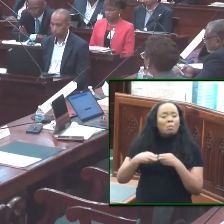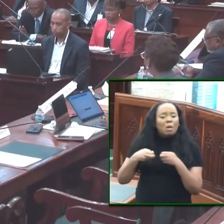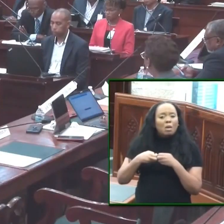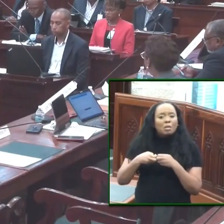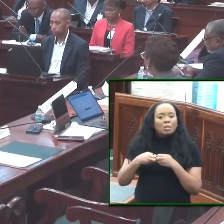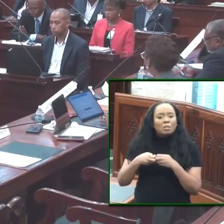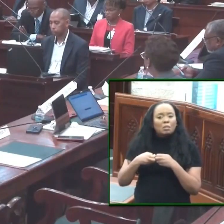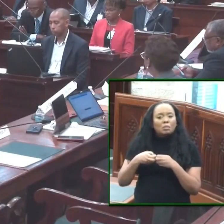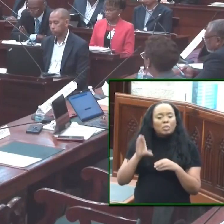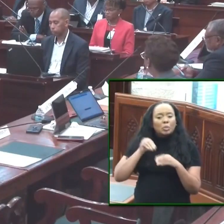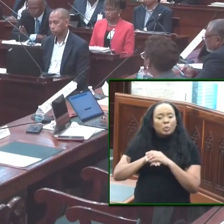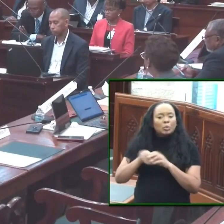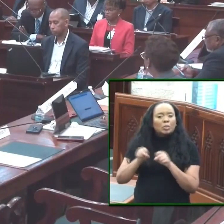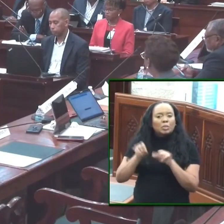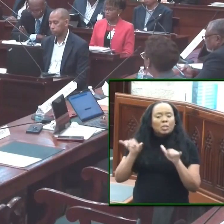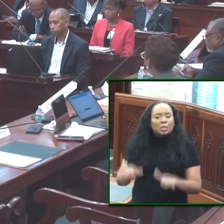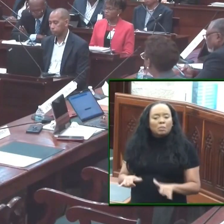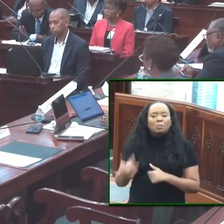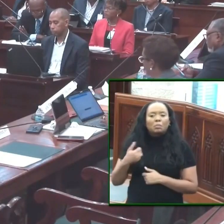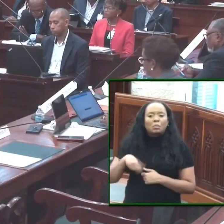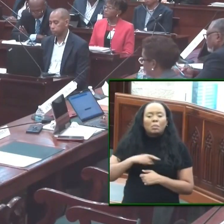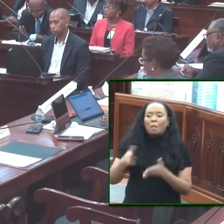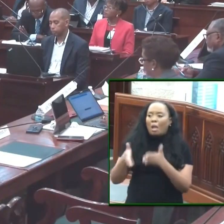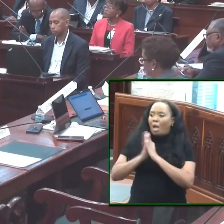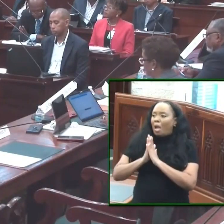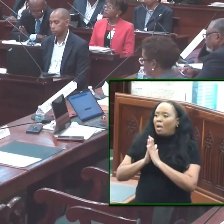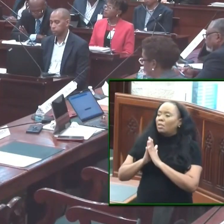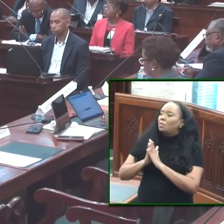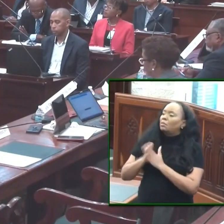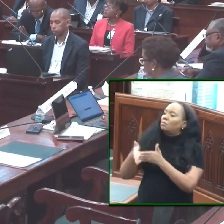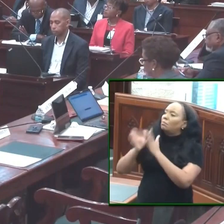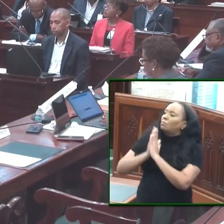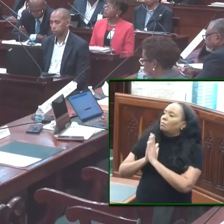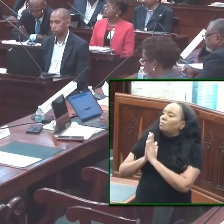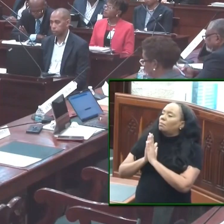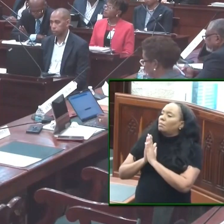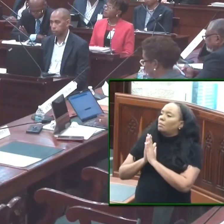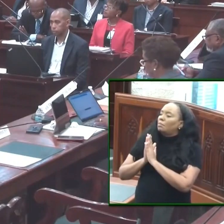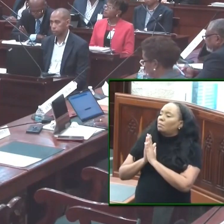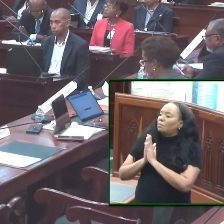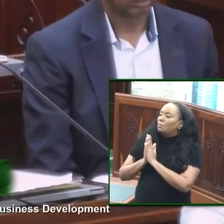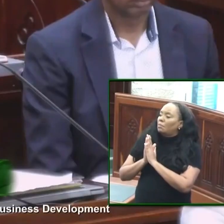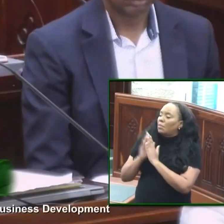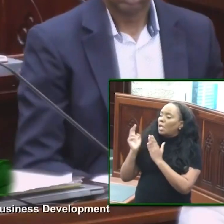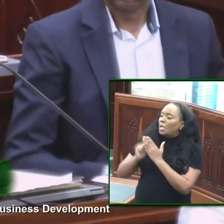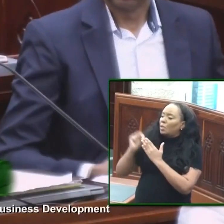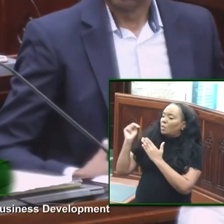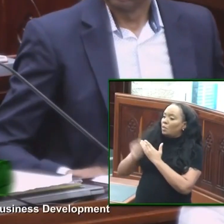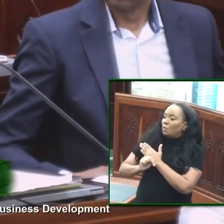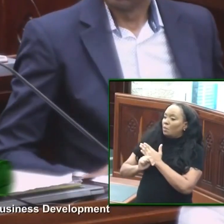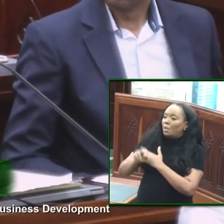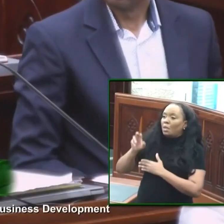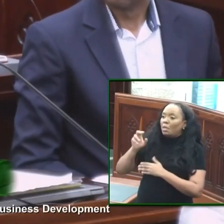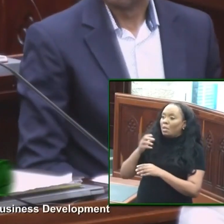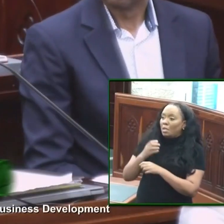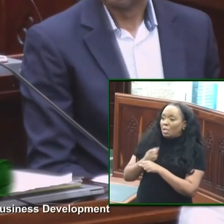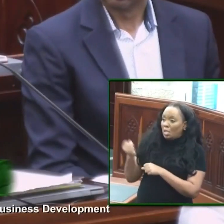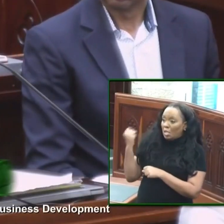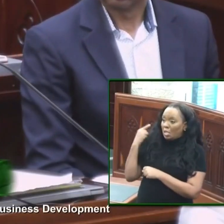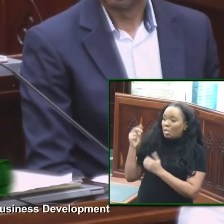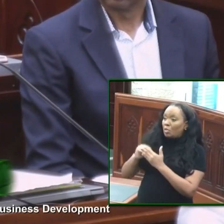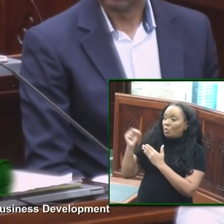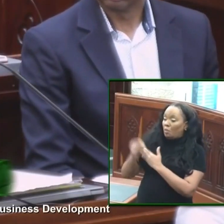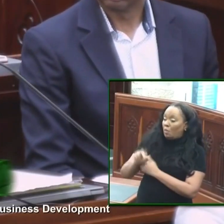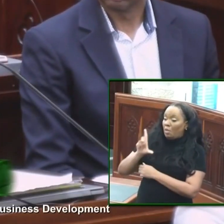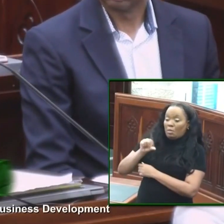launched a request for information that would have taken place in November of 2024, and we would